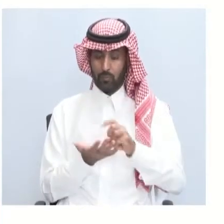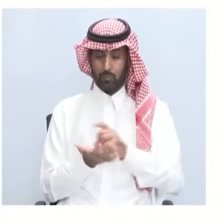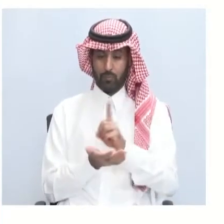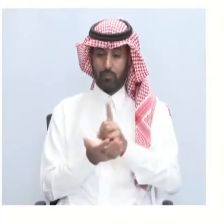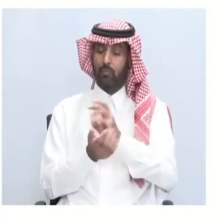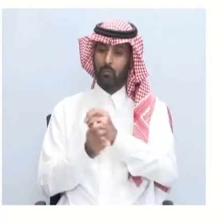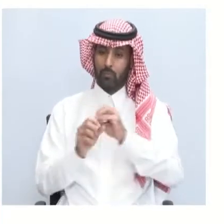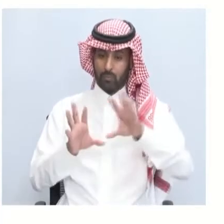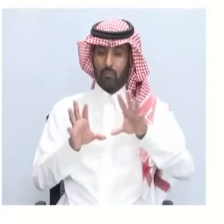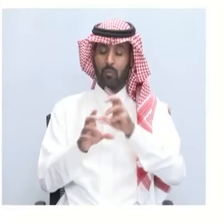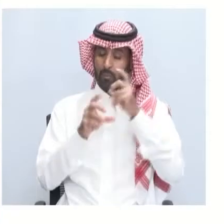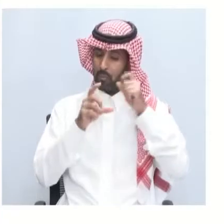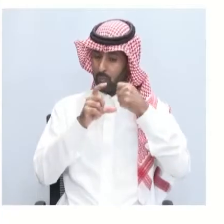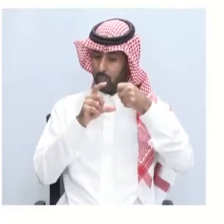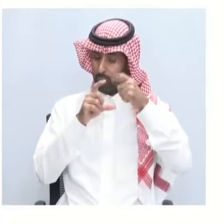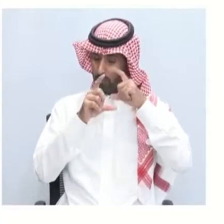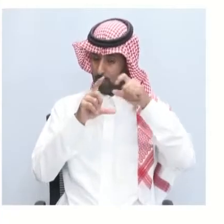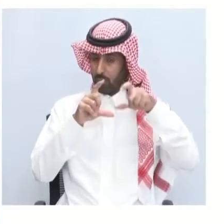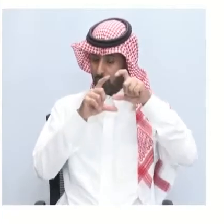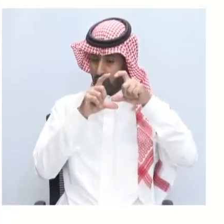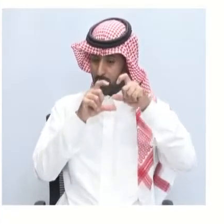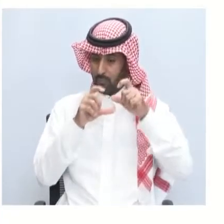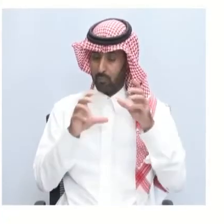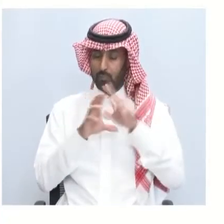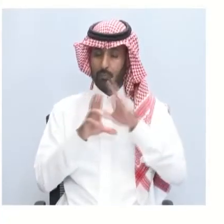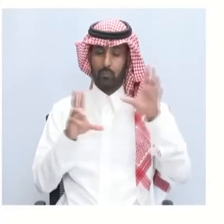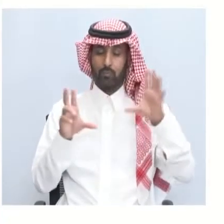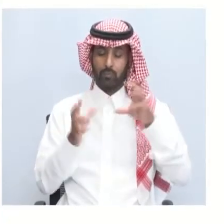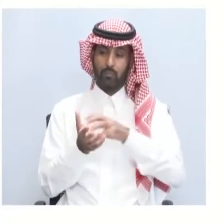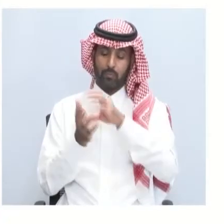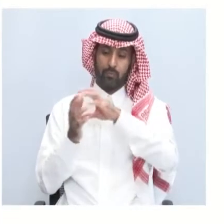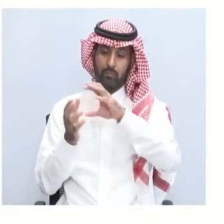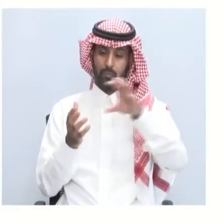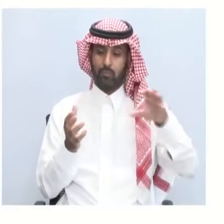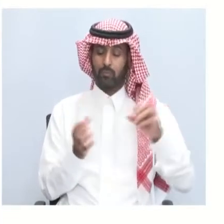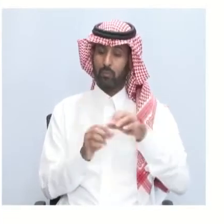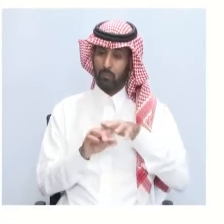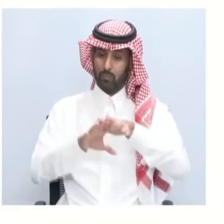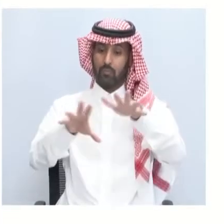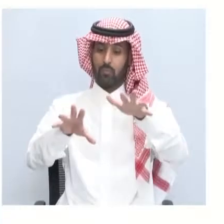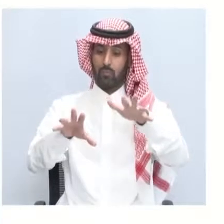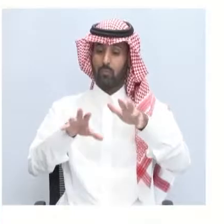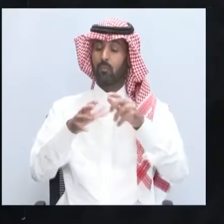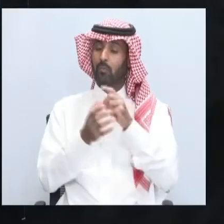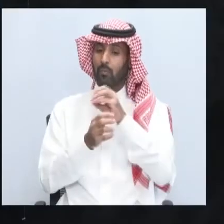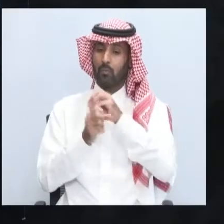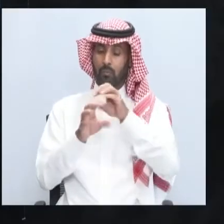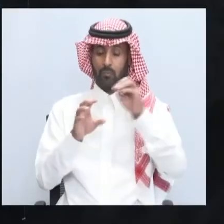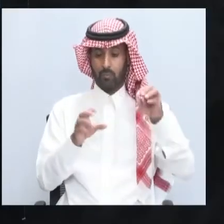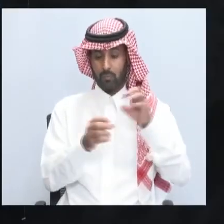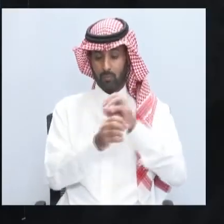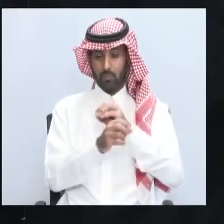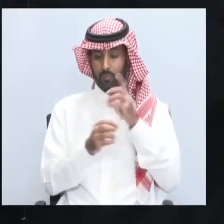and entertaining manner. So it's sharing factual knowledge, which means information and